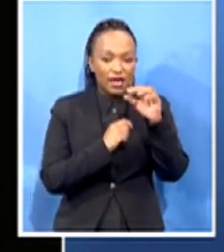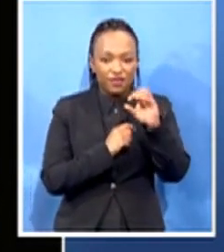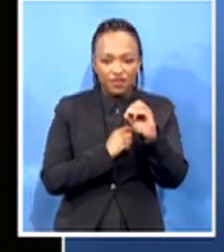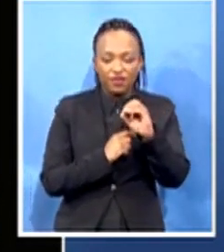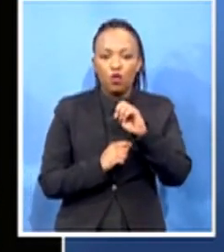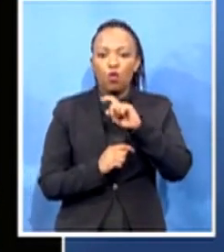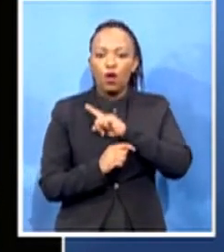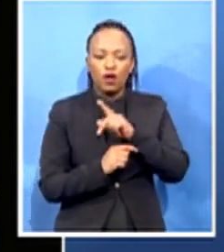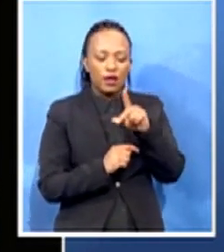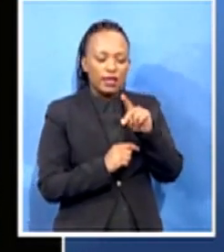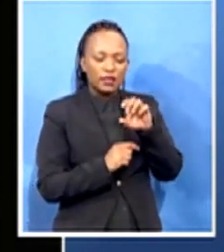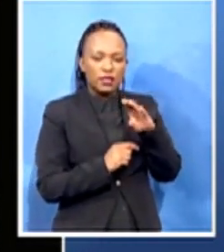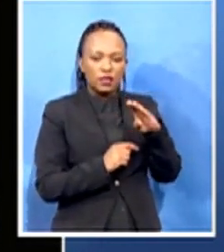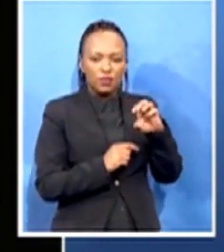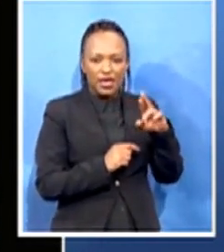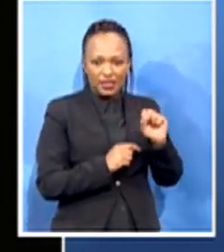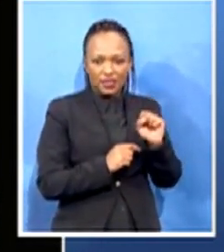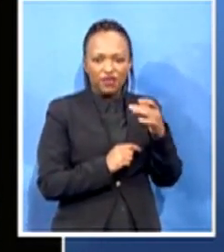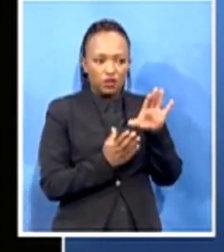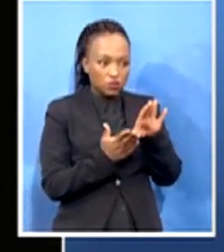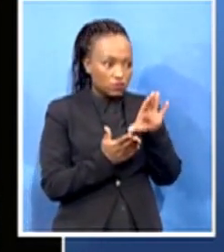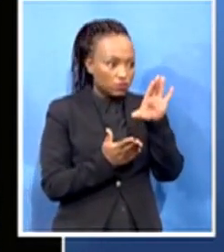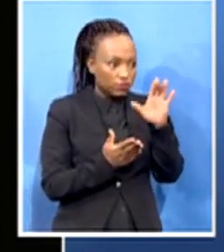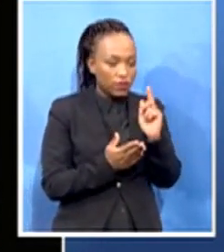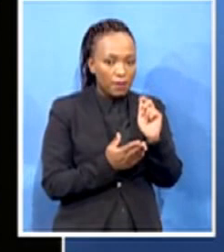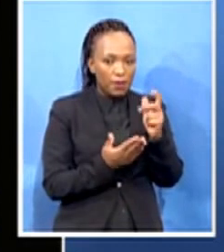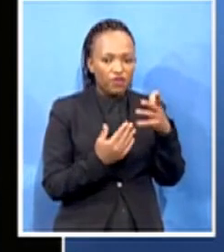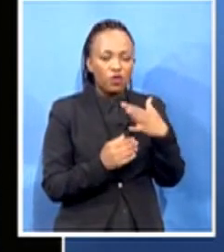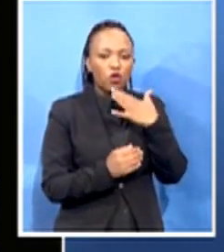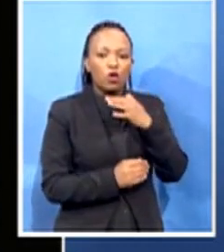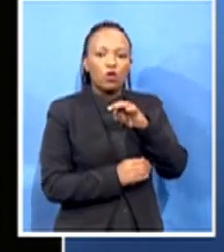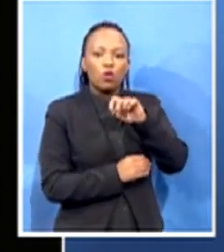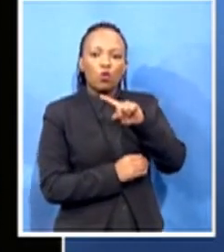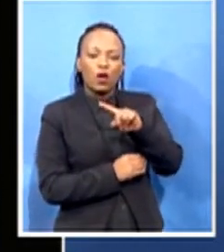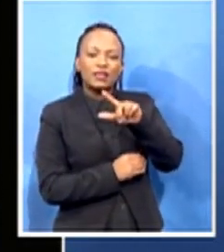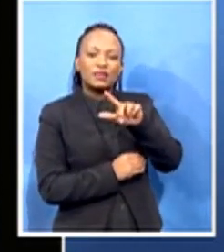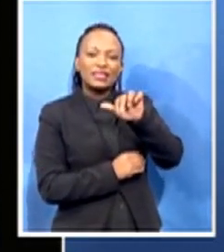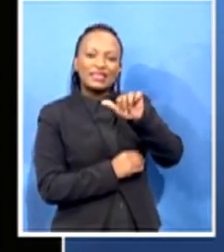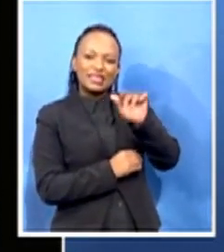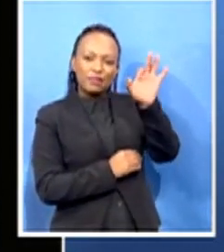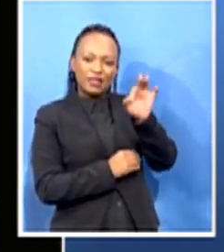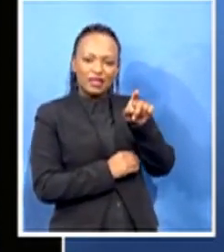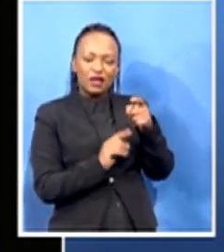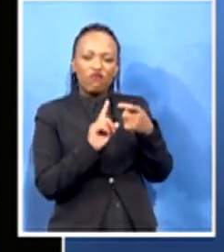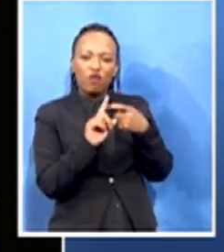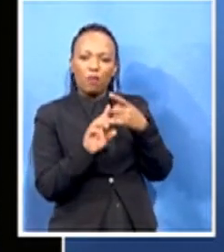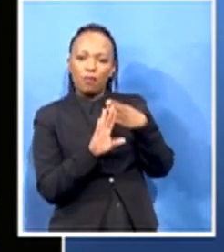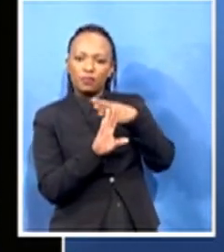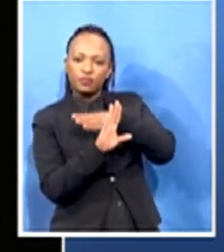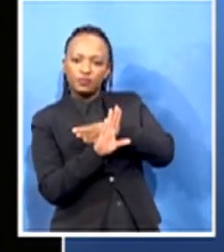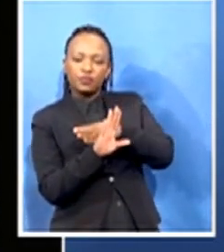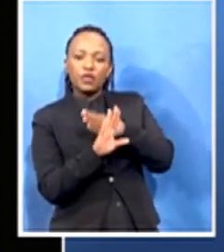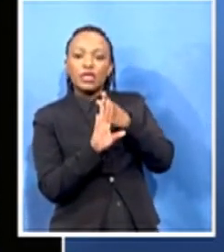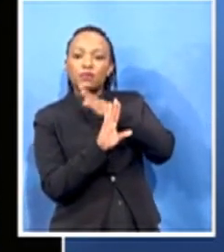that payment was 176% jumping from their previous payment. So that is